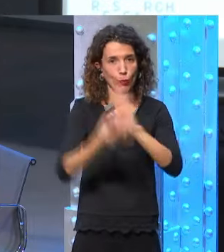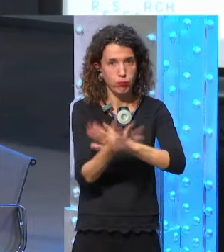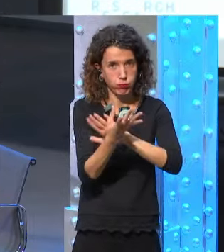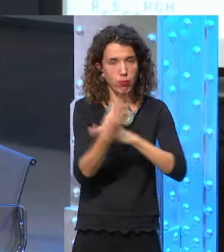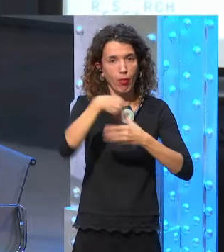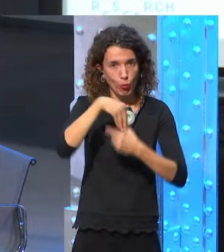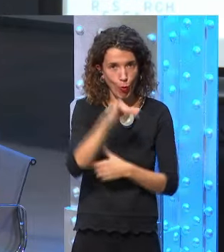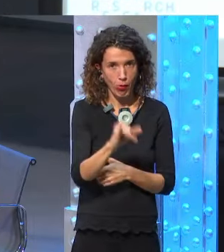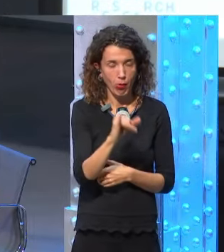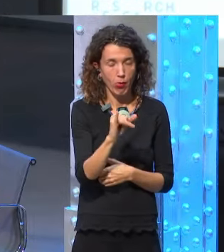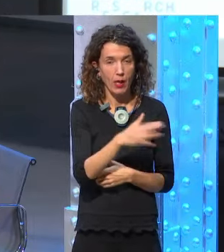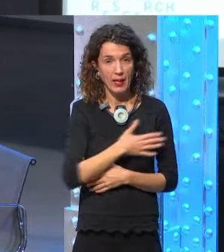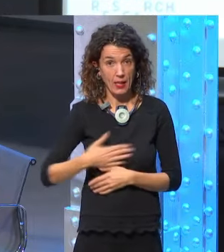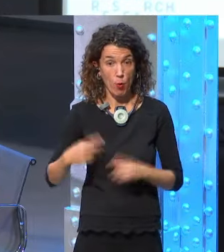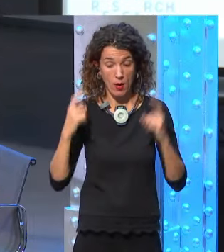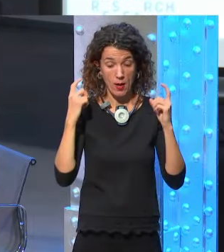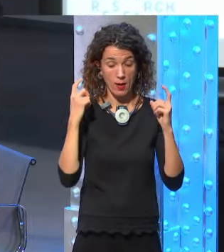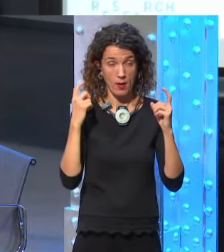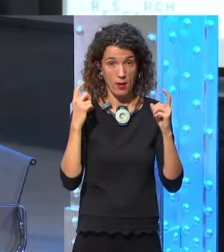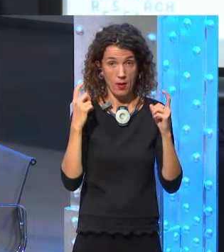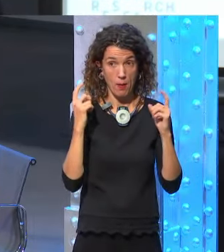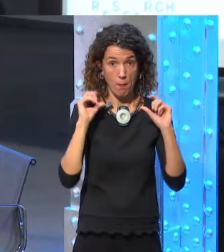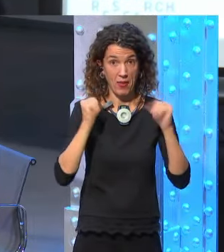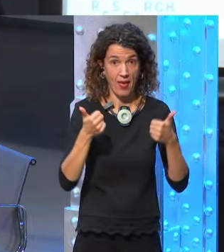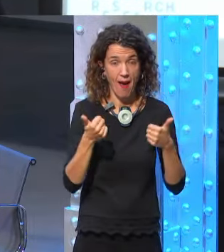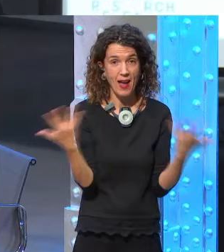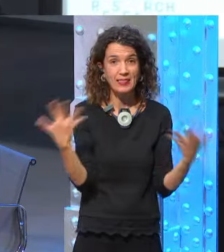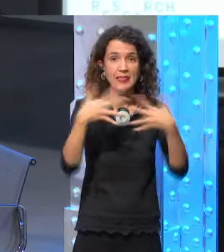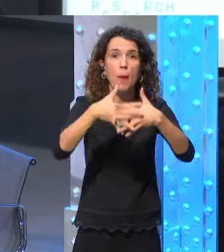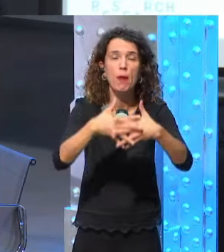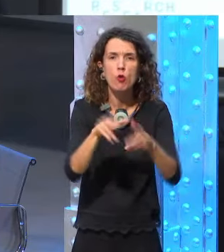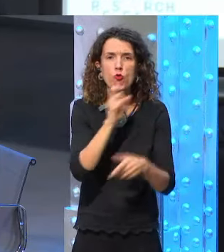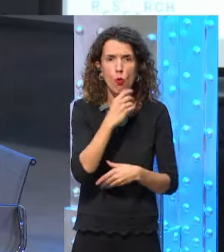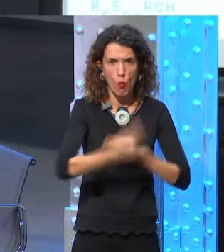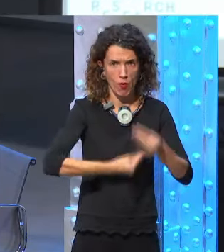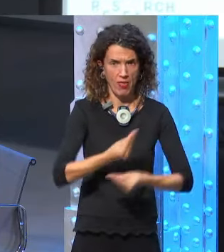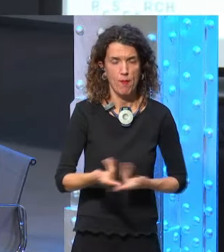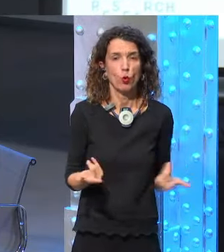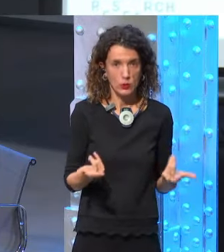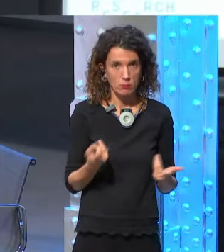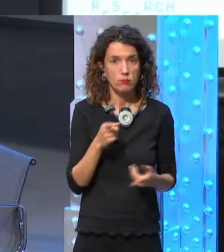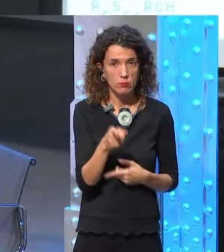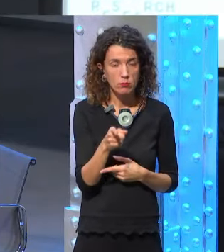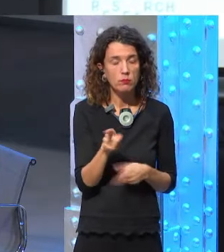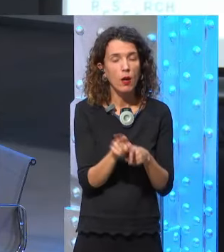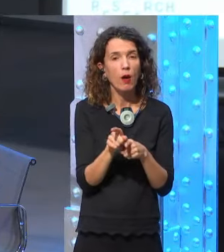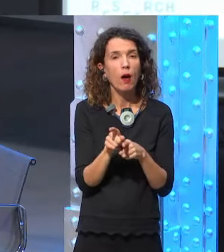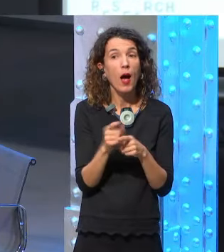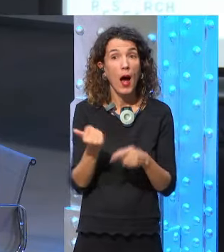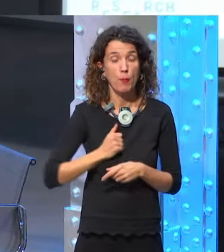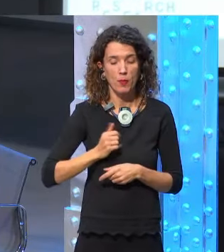actually assembling. So how do we do that? And that's how we reverted to the robot. So the robot at the first place was